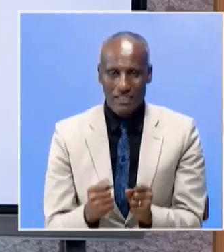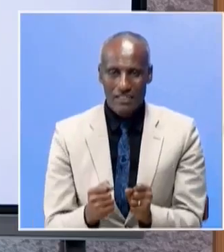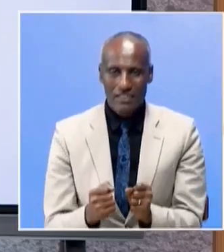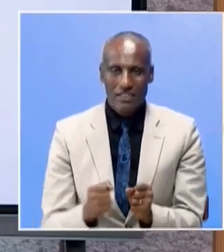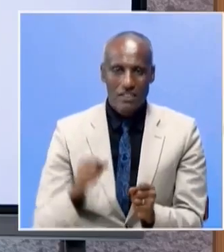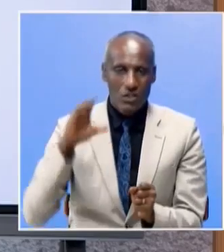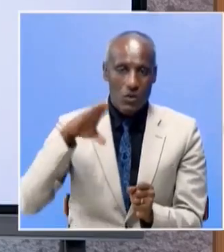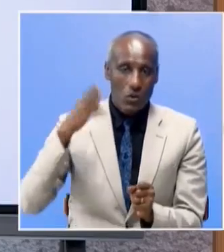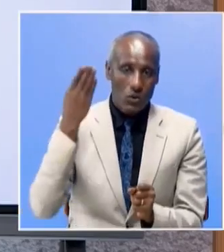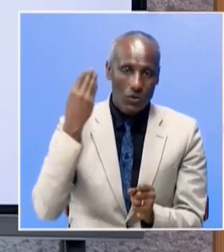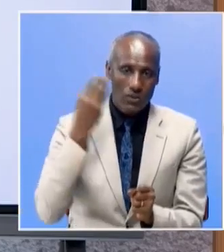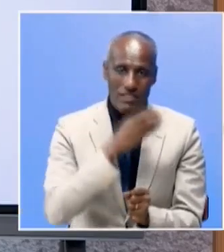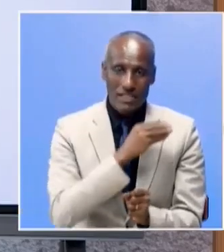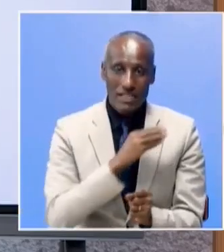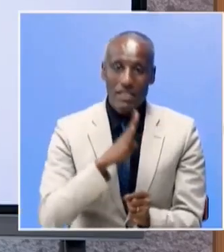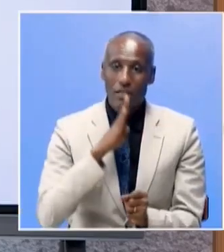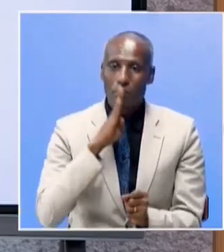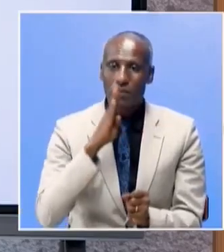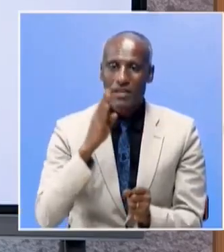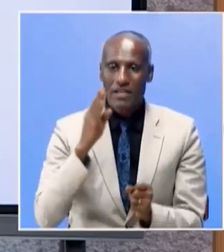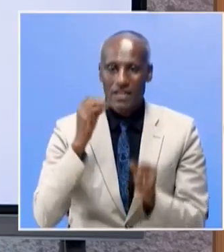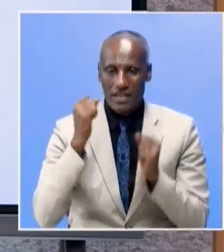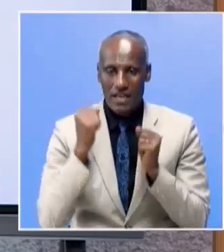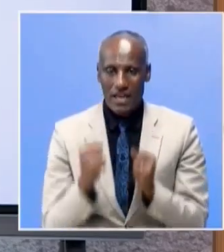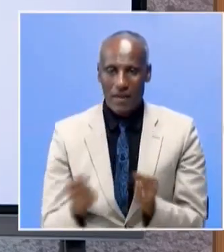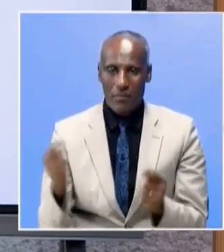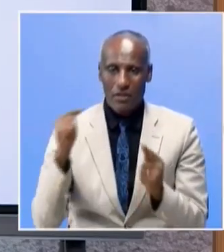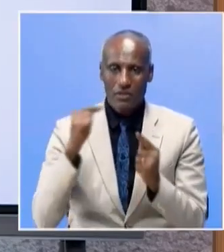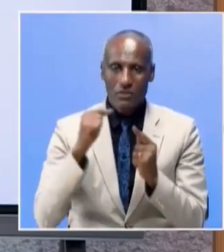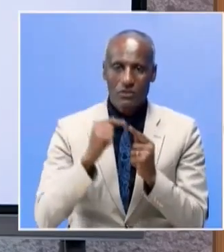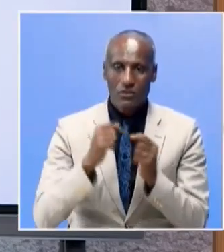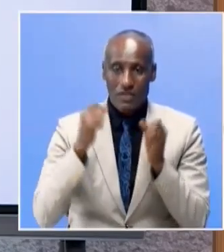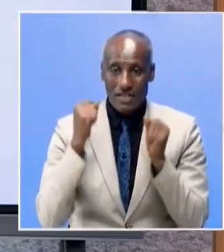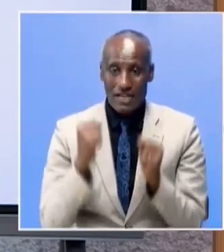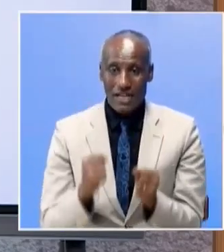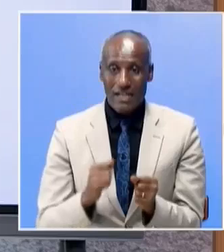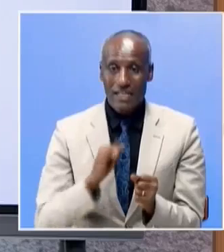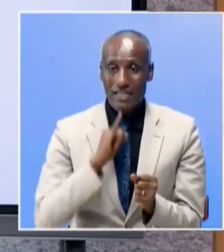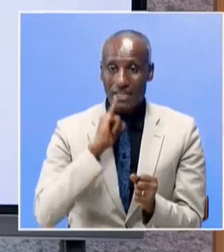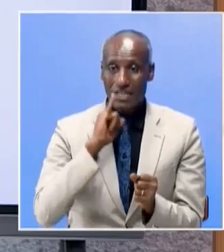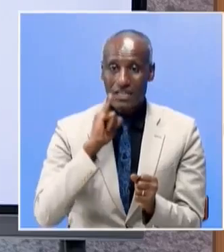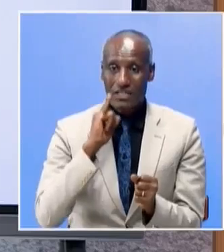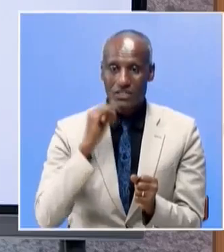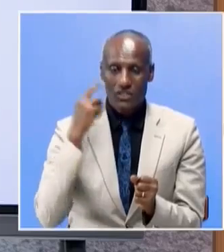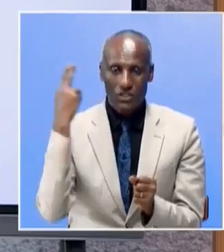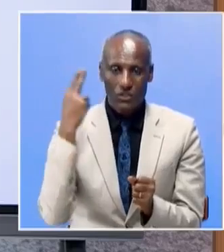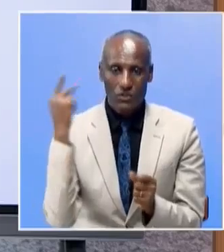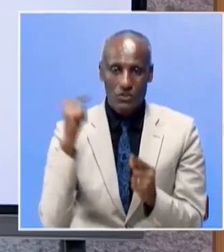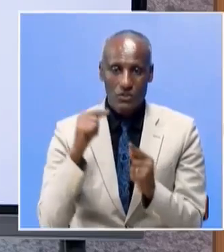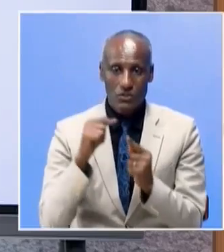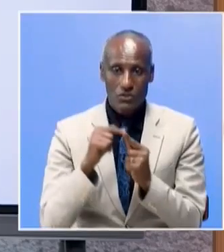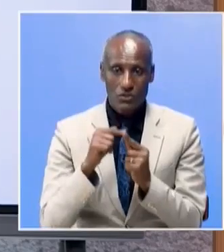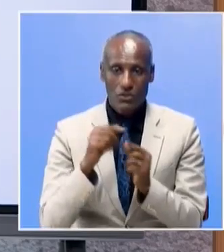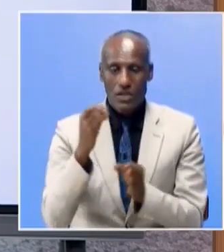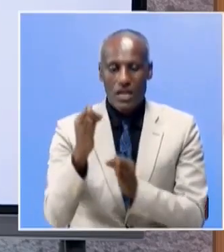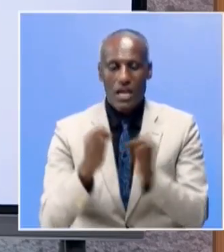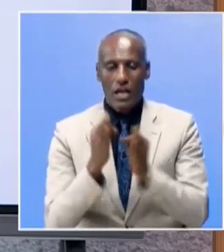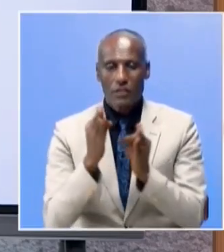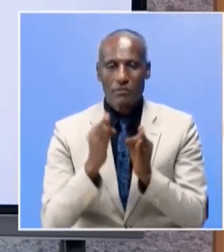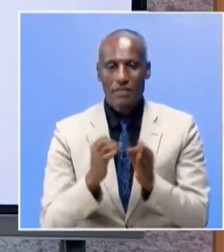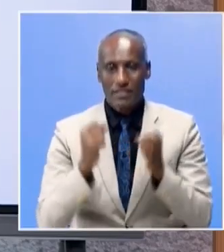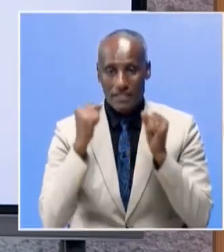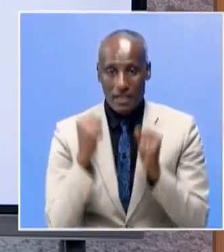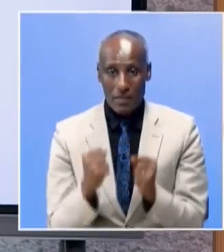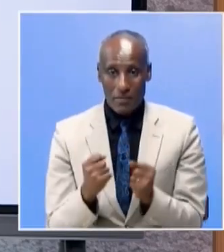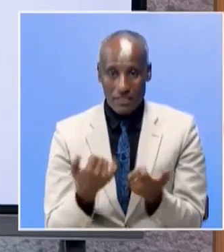could, and be able to. Can is used to express our ability in present tense,